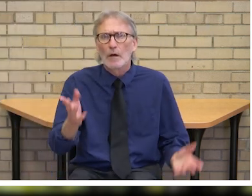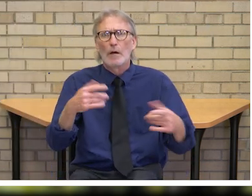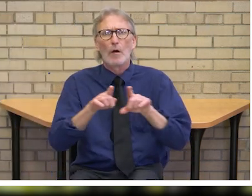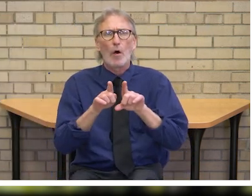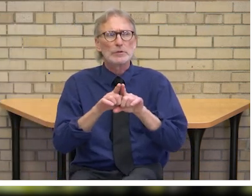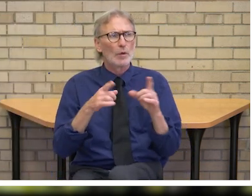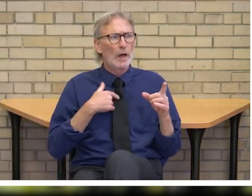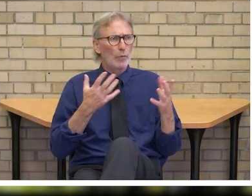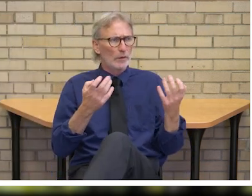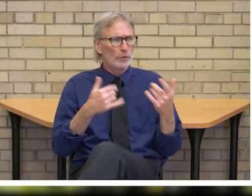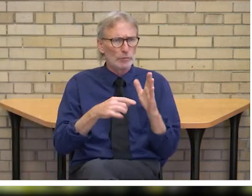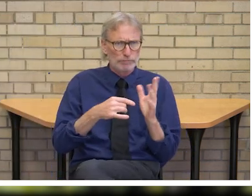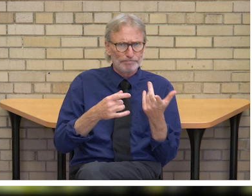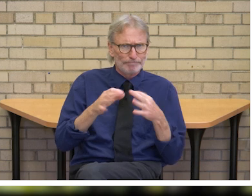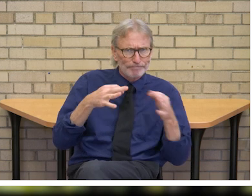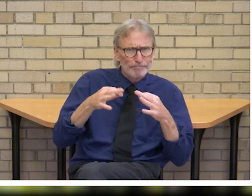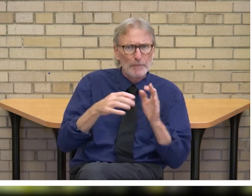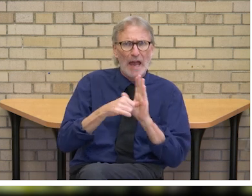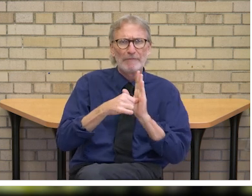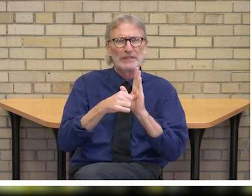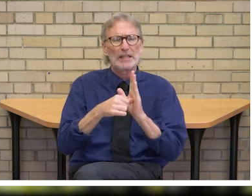Also, I'd like to emphasize that